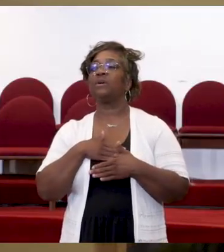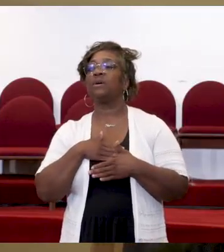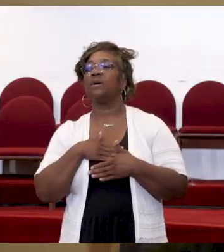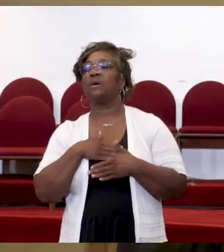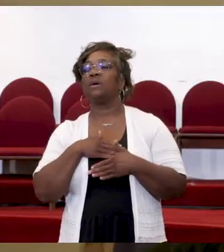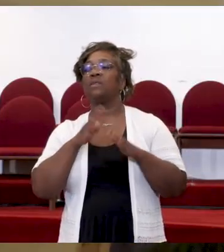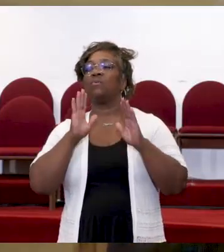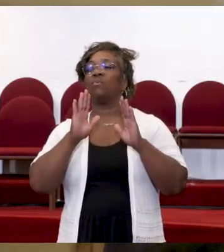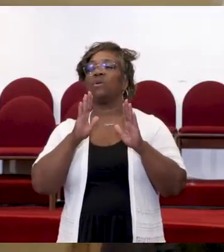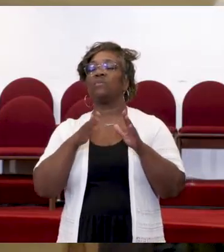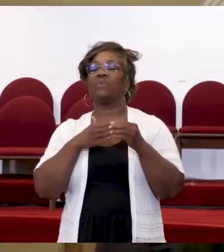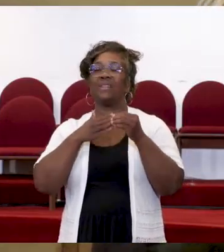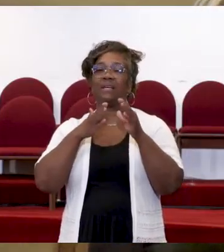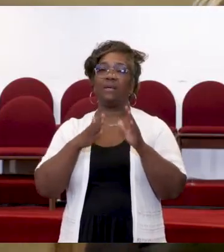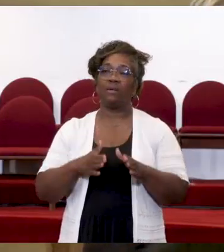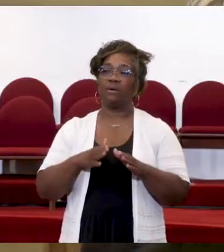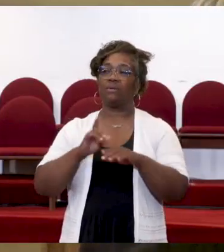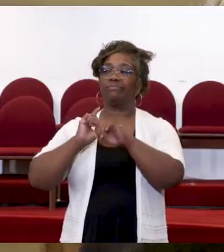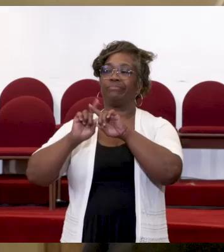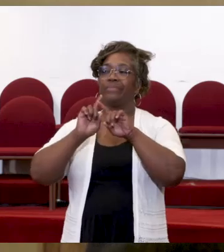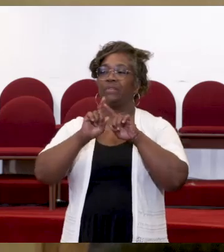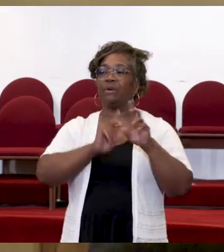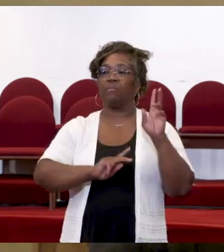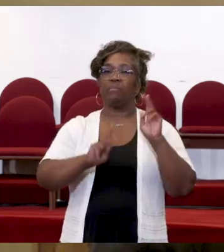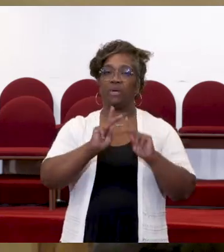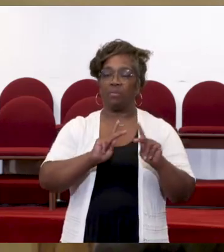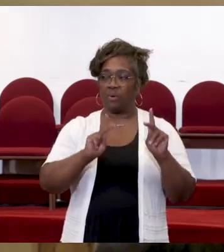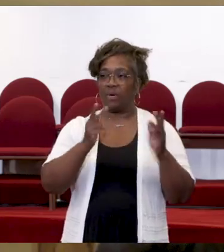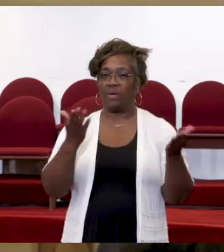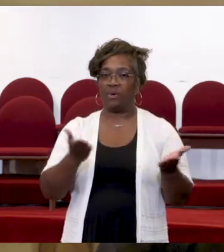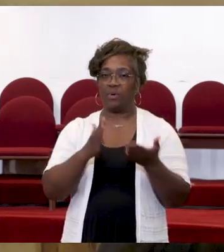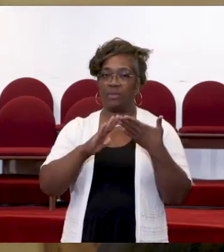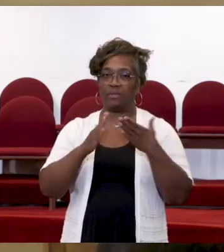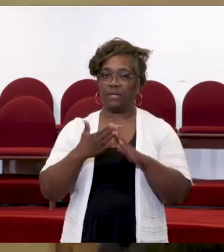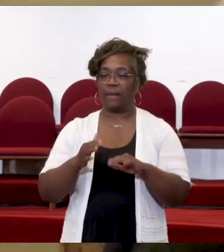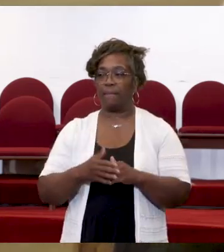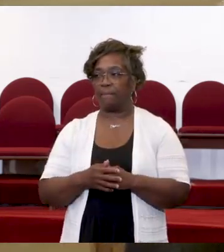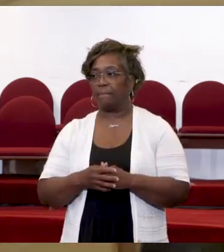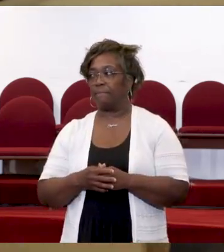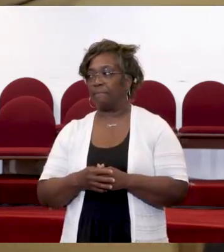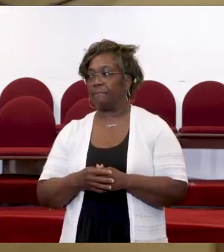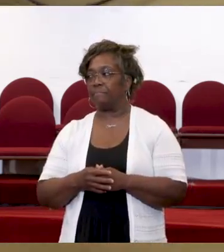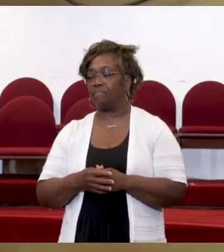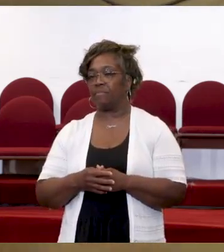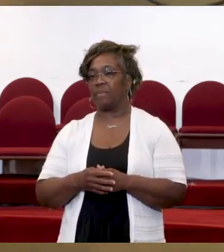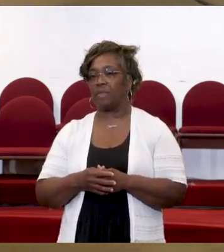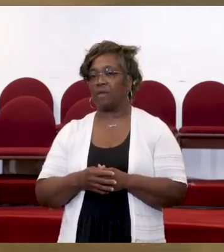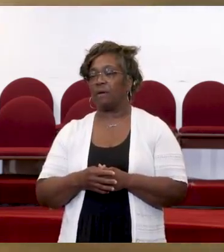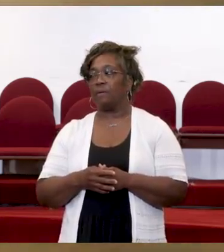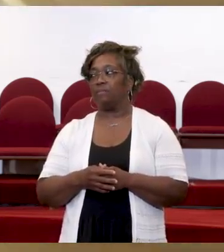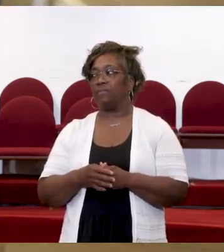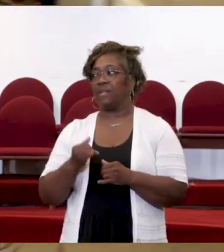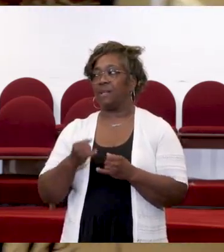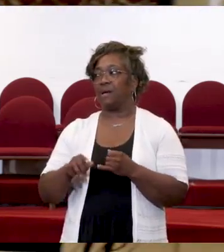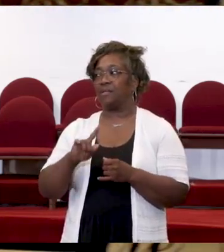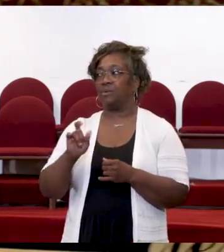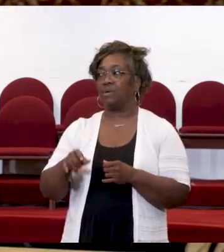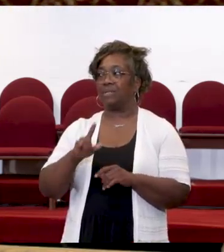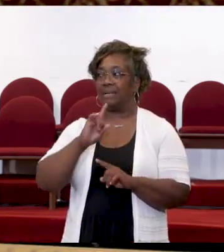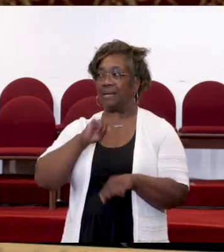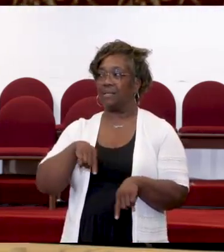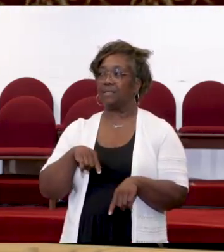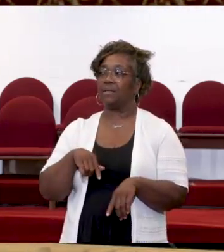leaders, Aaron Harris and Ray Solomon. And in response to the last question, I ought to mention one more thing.